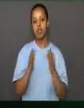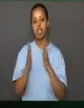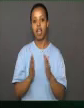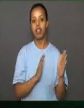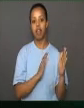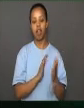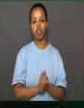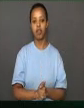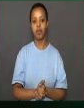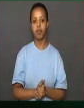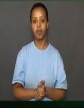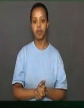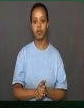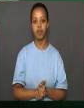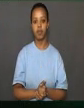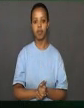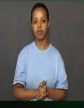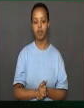Students, let's get ready.